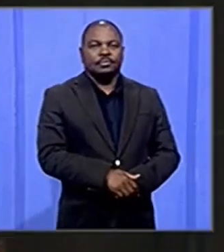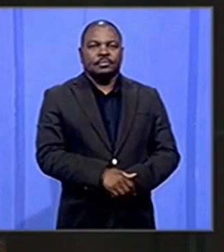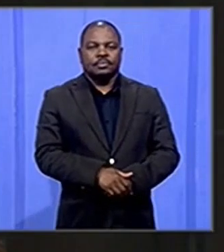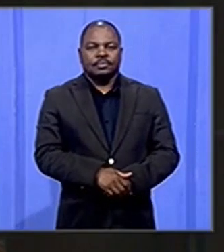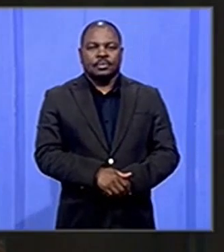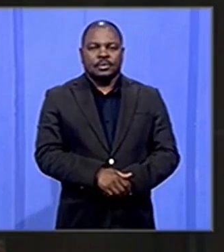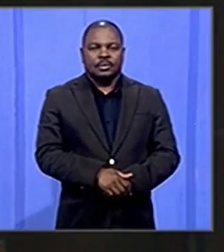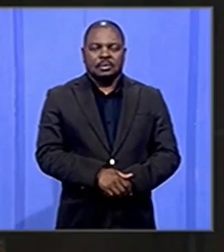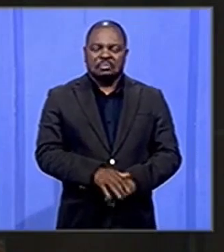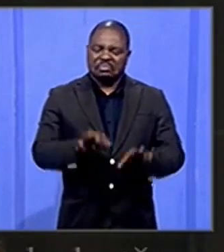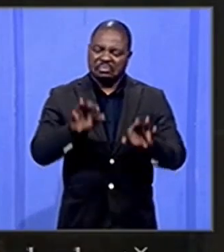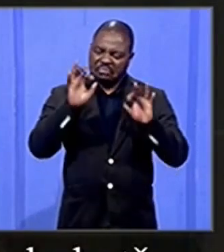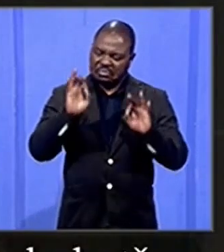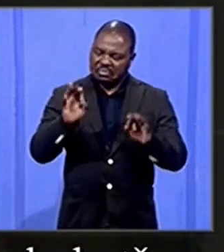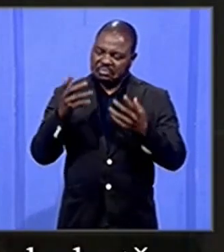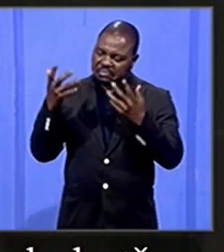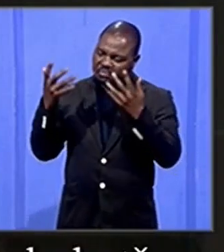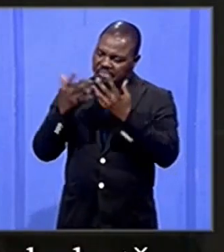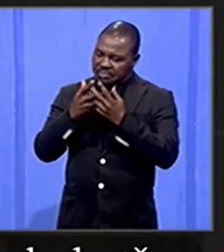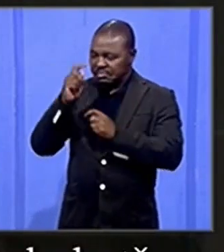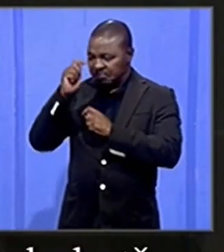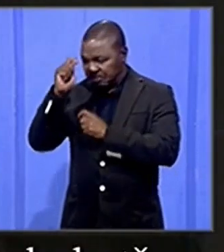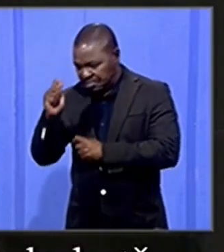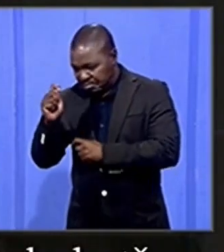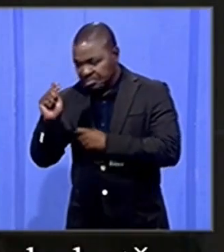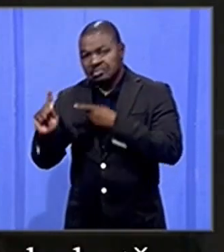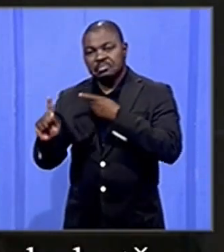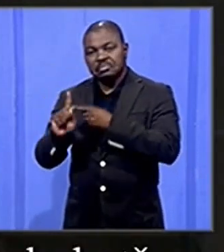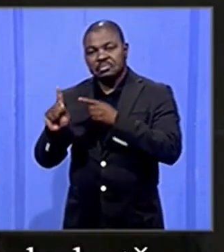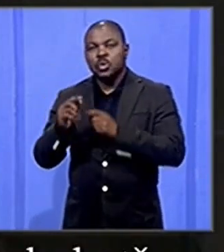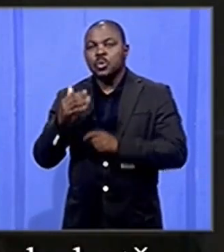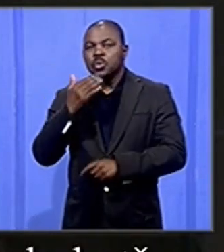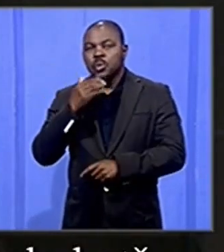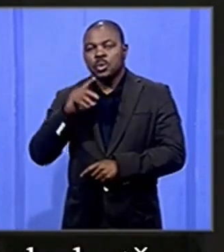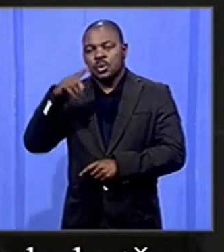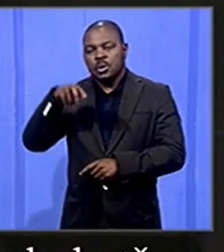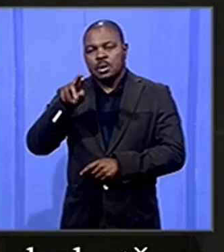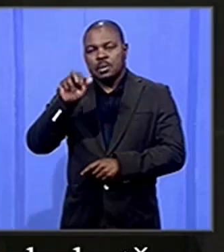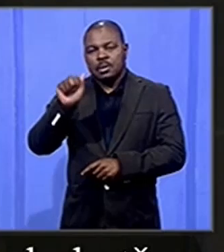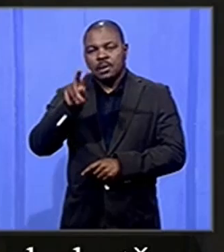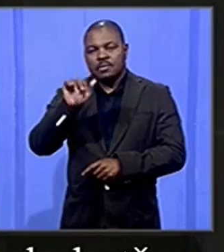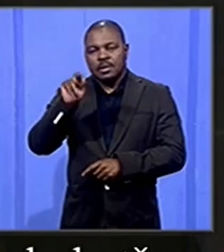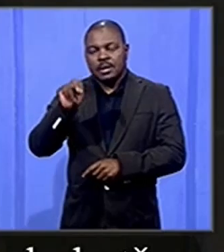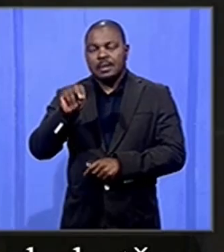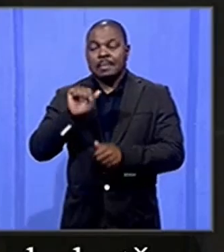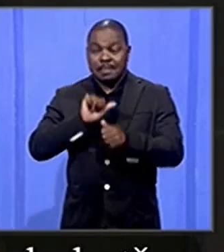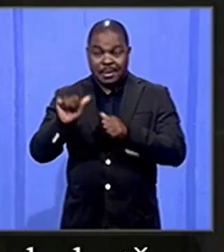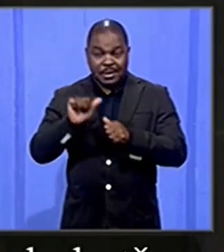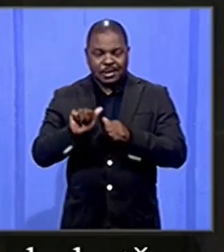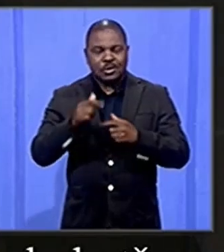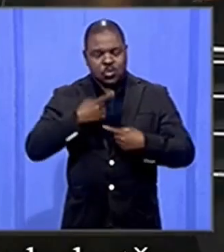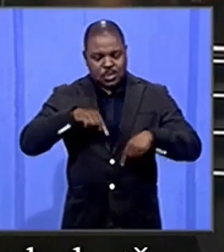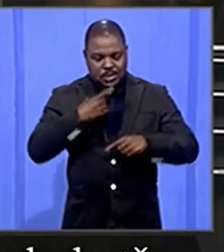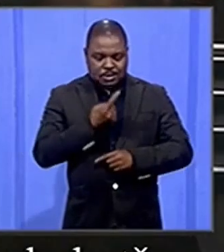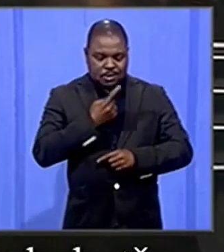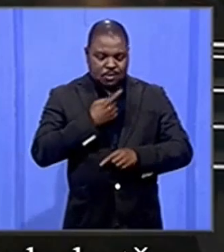The most fitting tribute we can pay Pravin is to reflect on our own actions.